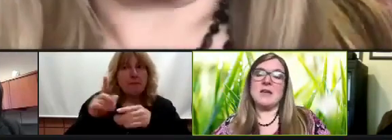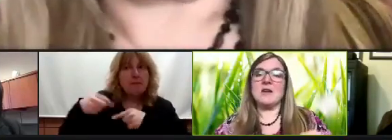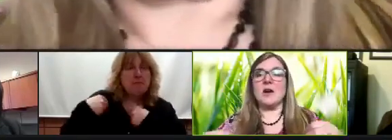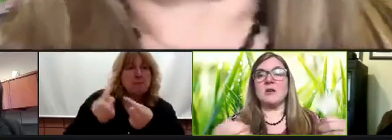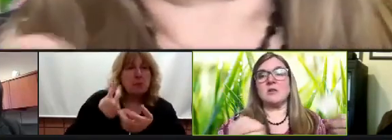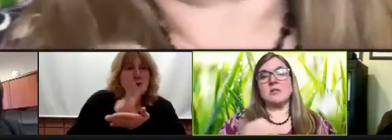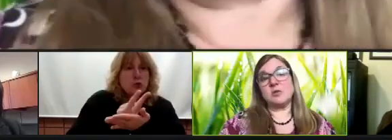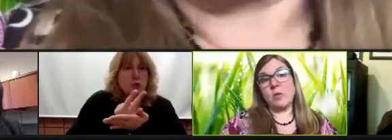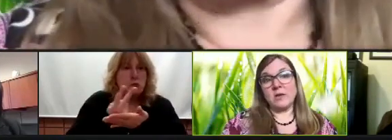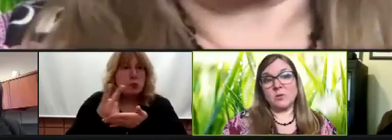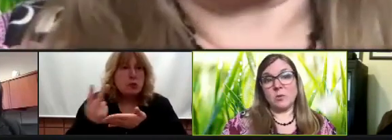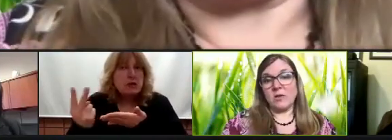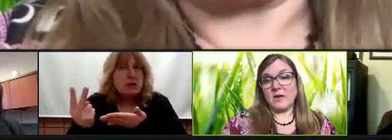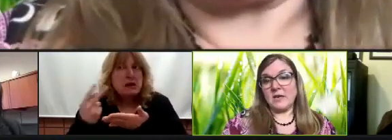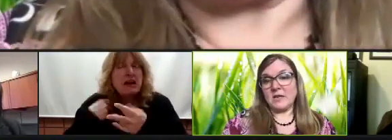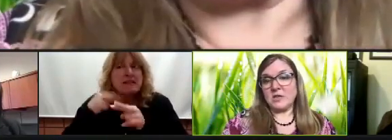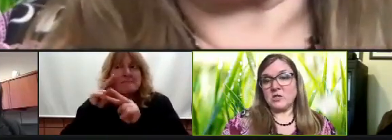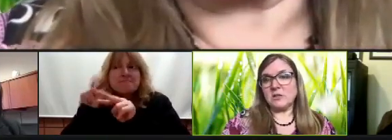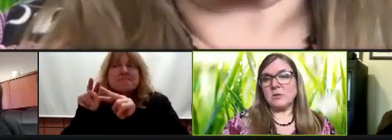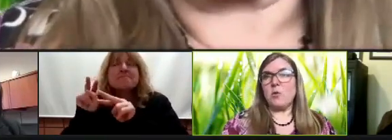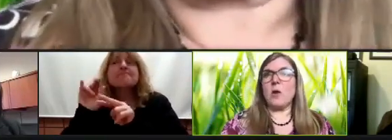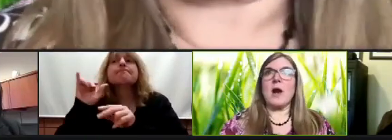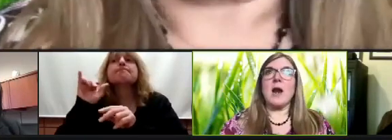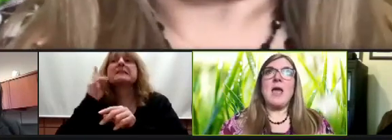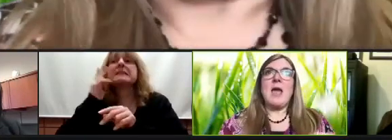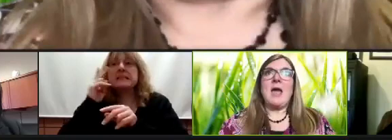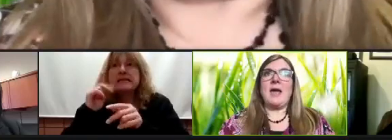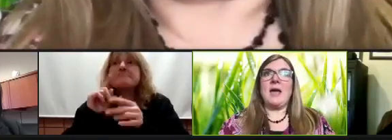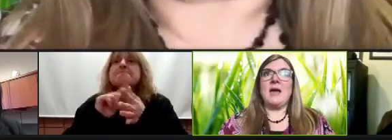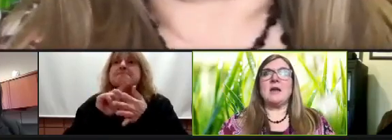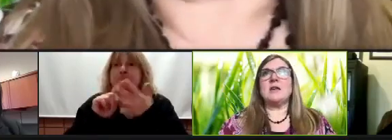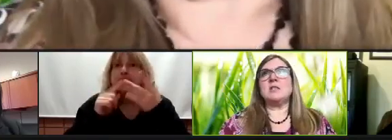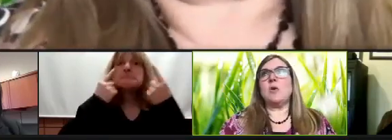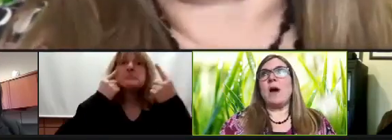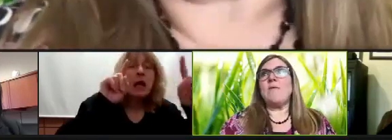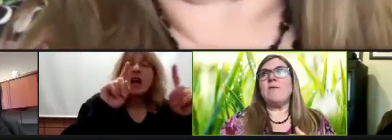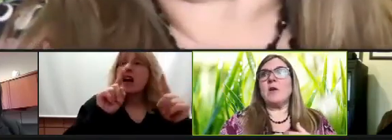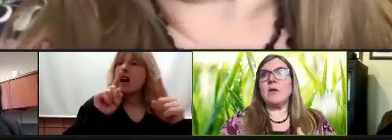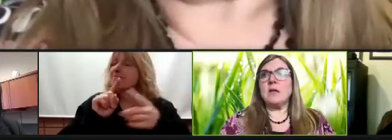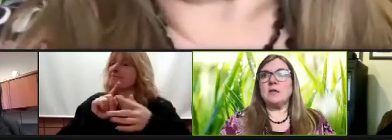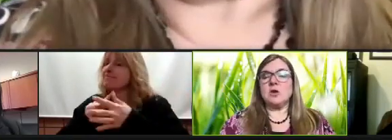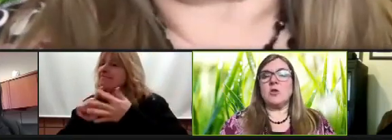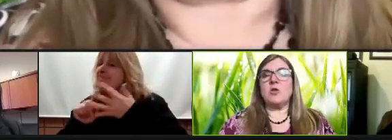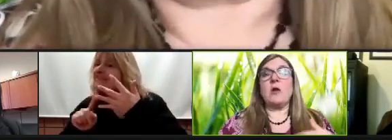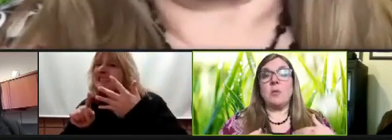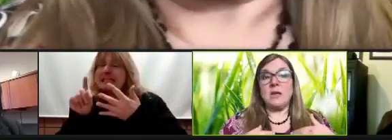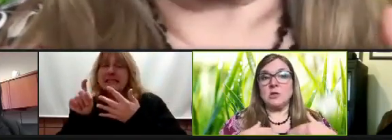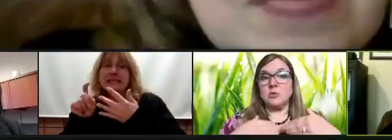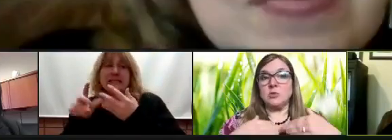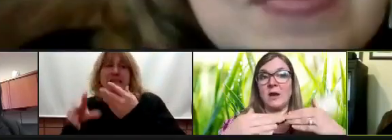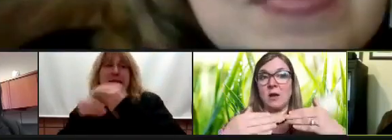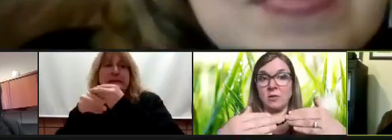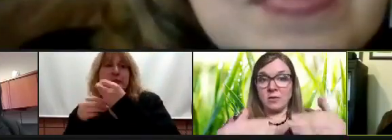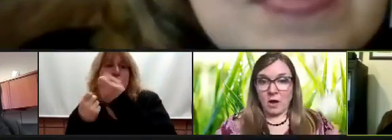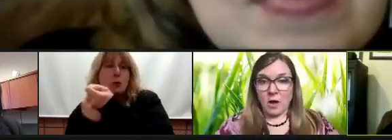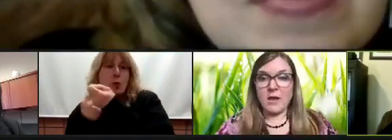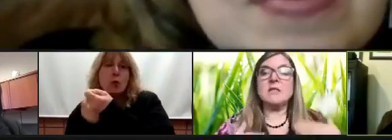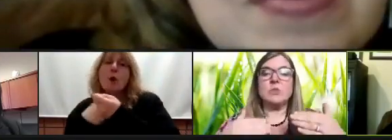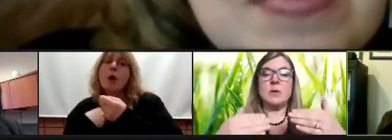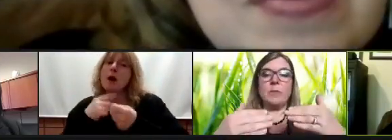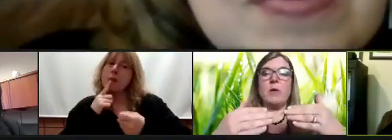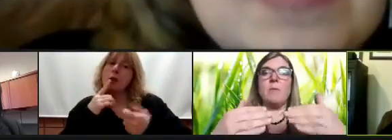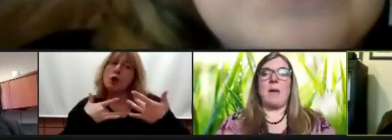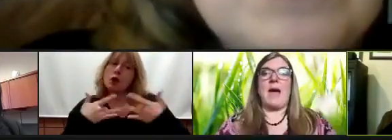with the kindergartners as well as where they need additional support. And so I'm very concerned that we need to get our